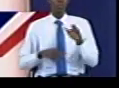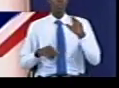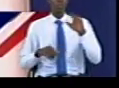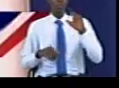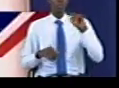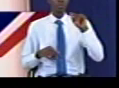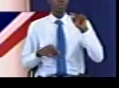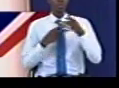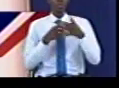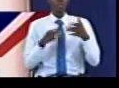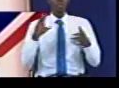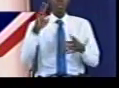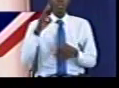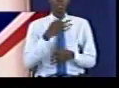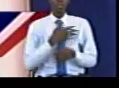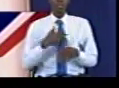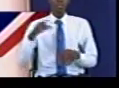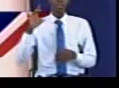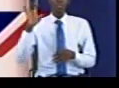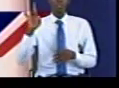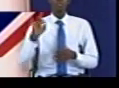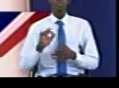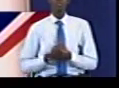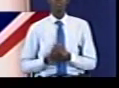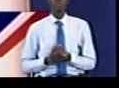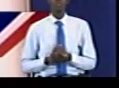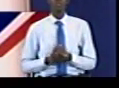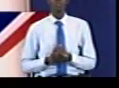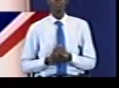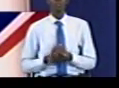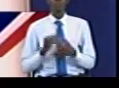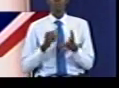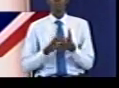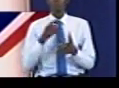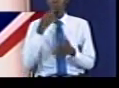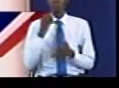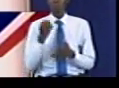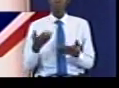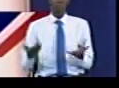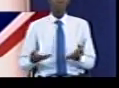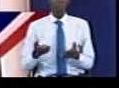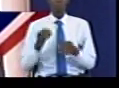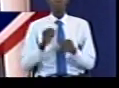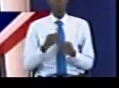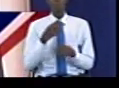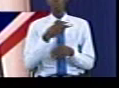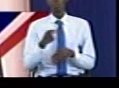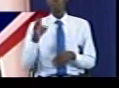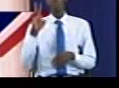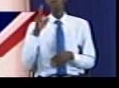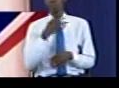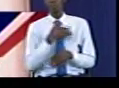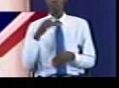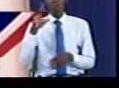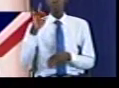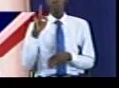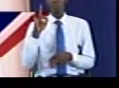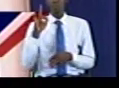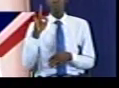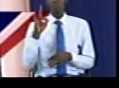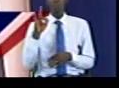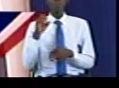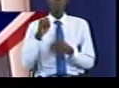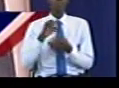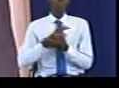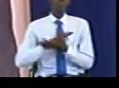from verses 7 and 8. It tells us here, verses 7 and 8, it says,